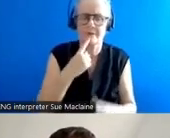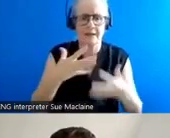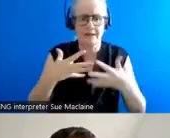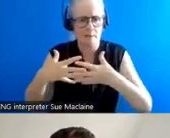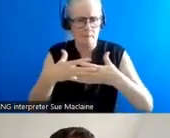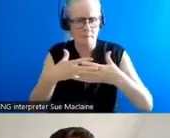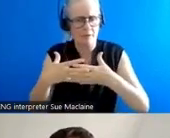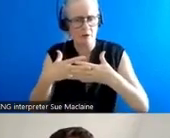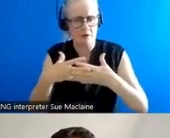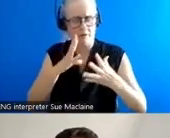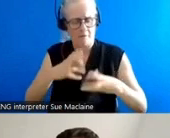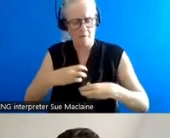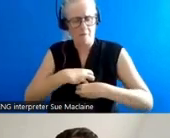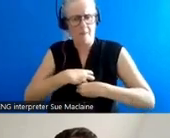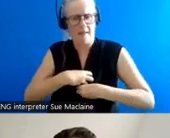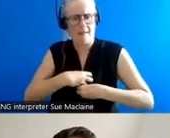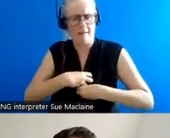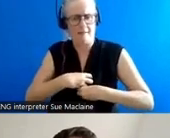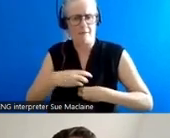profile